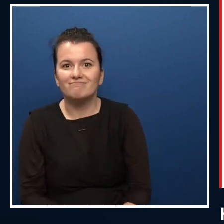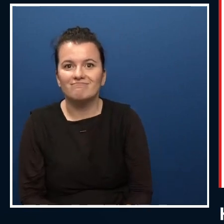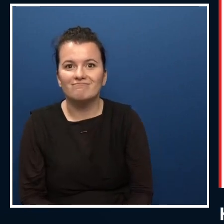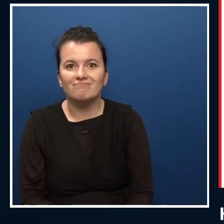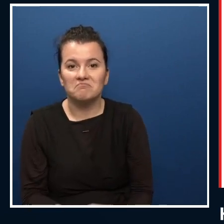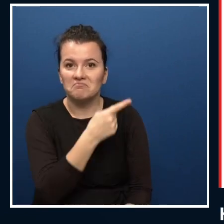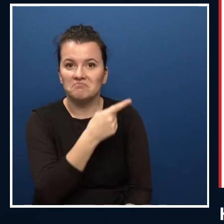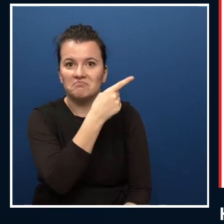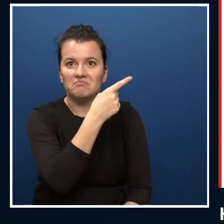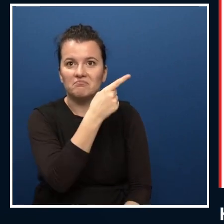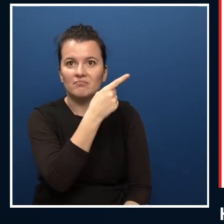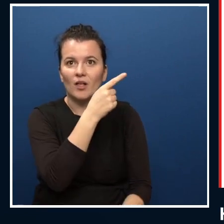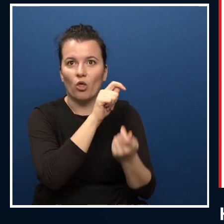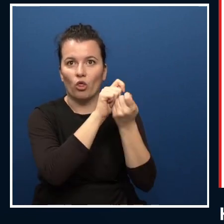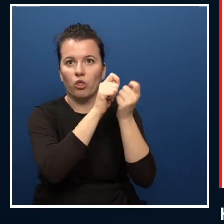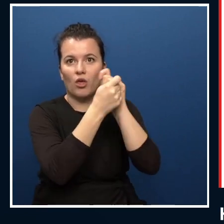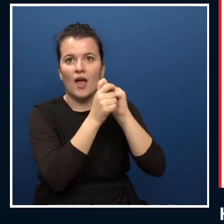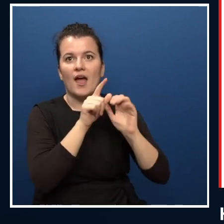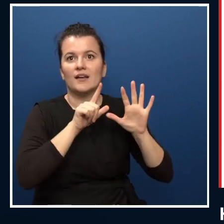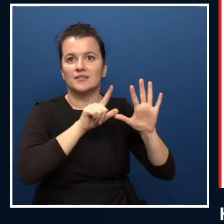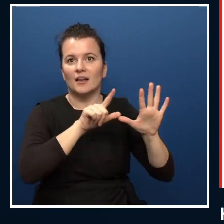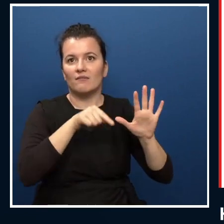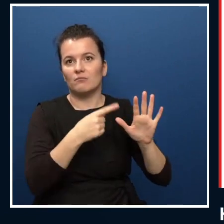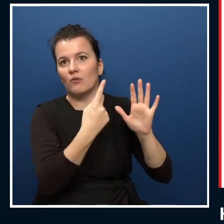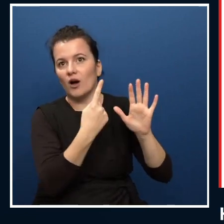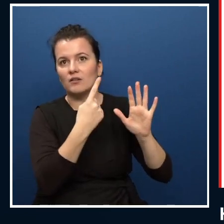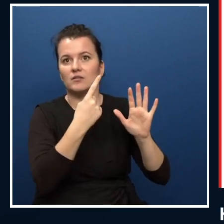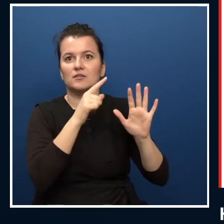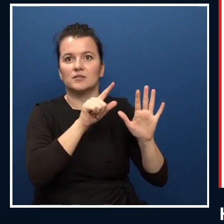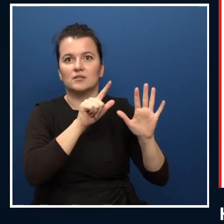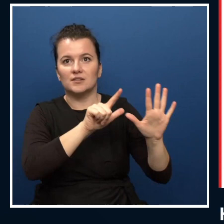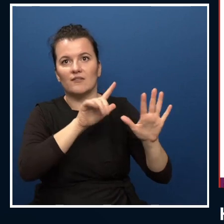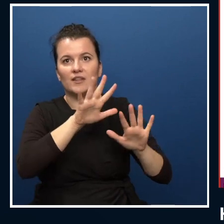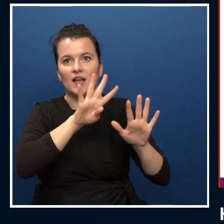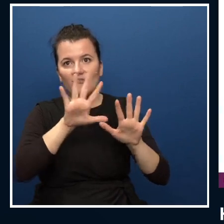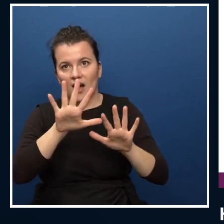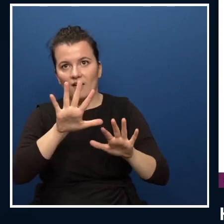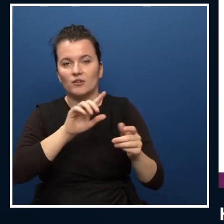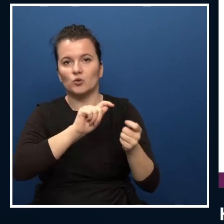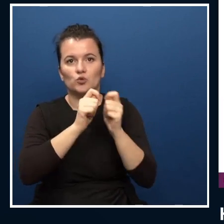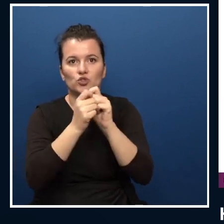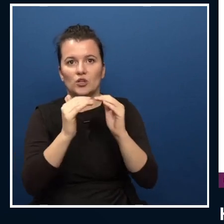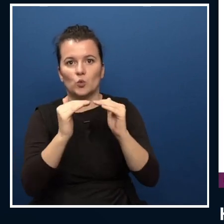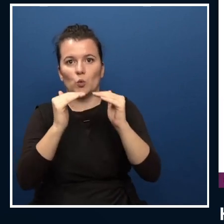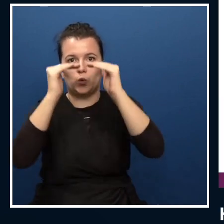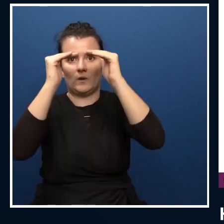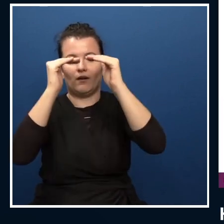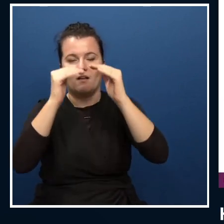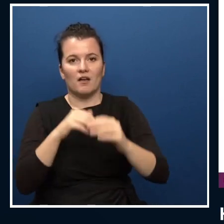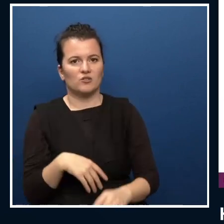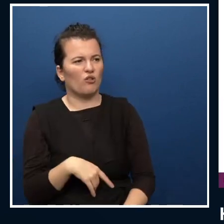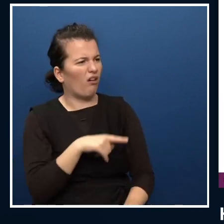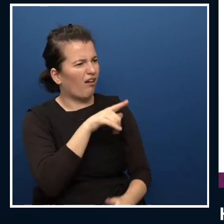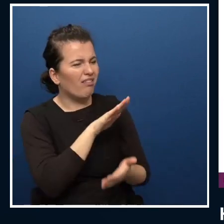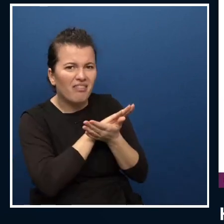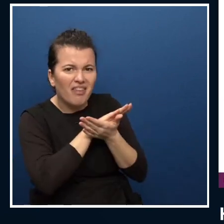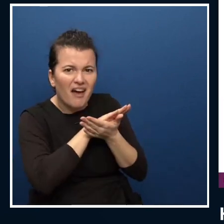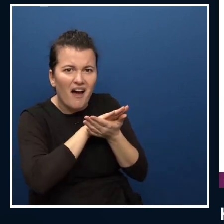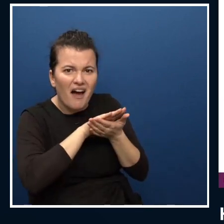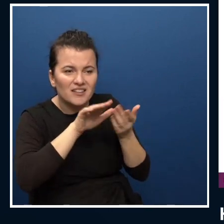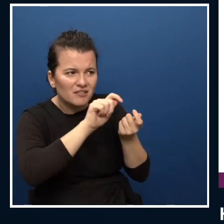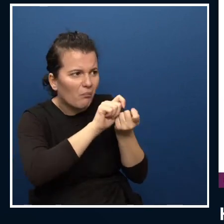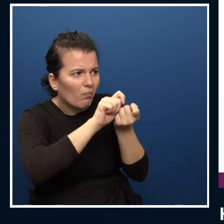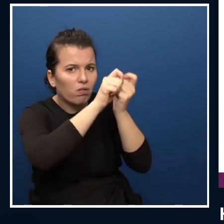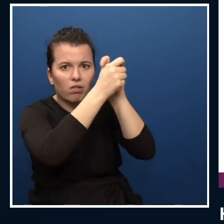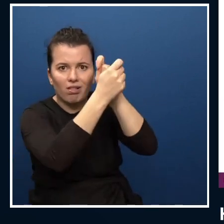a convenient thing. Like if an actual human did that, I would be like, that's so nice. This is the part that gets amazing. If you open up